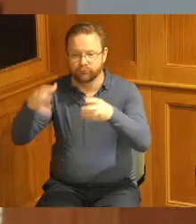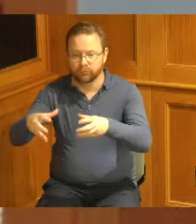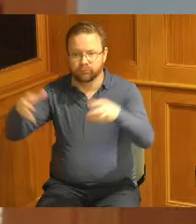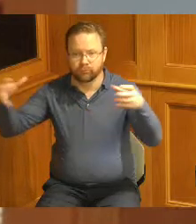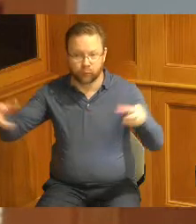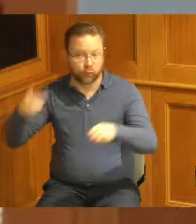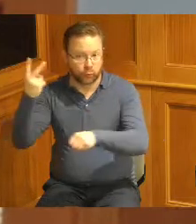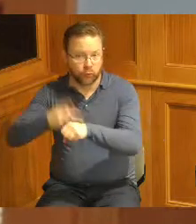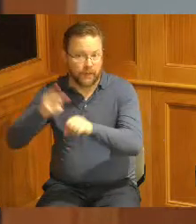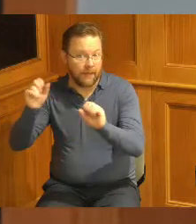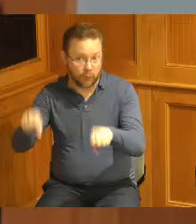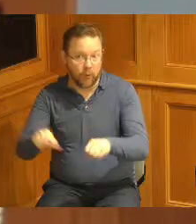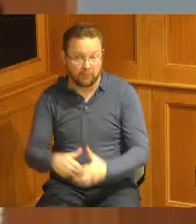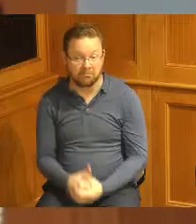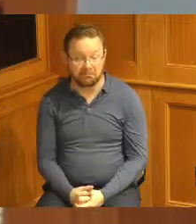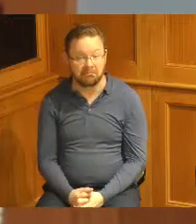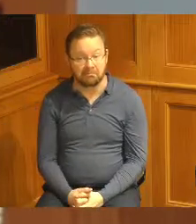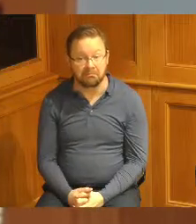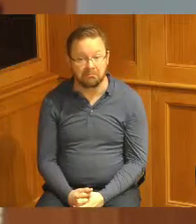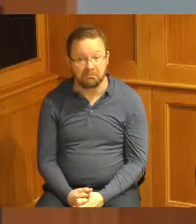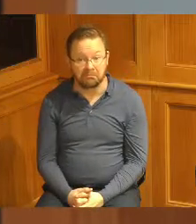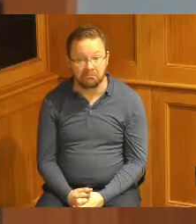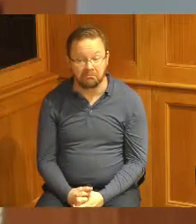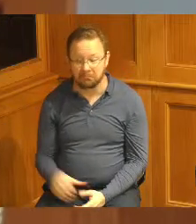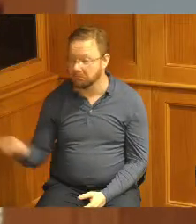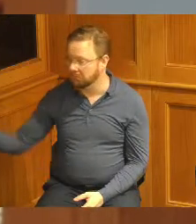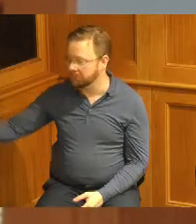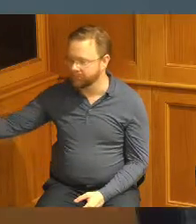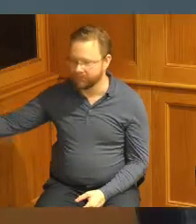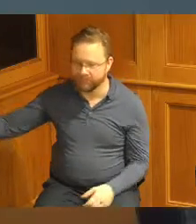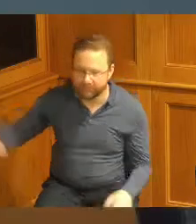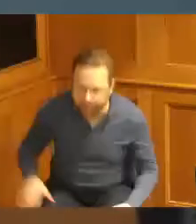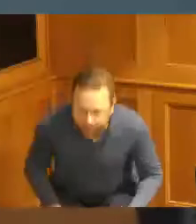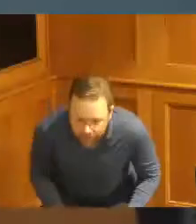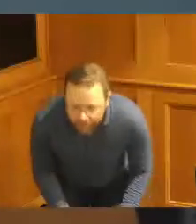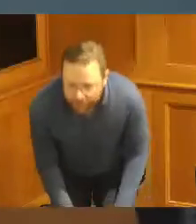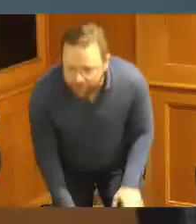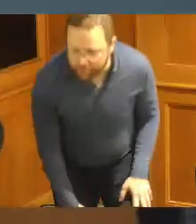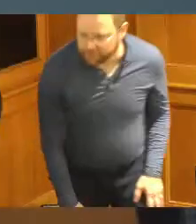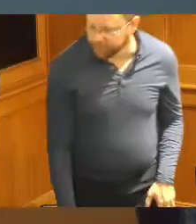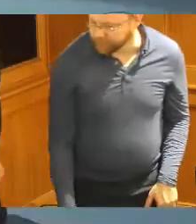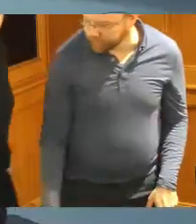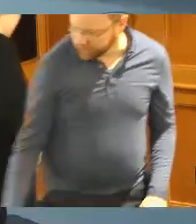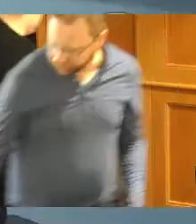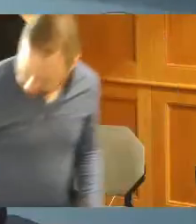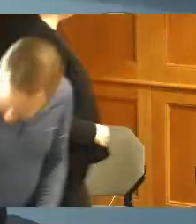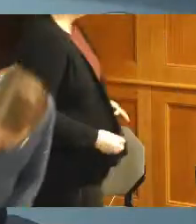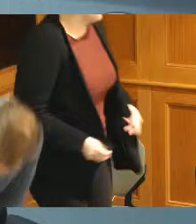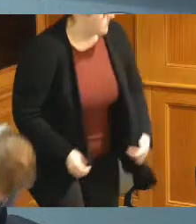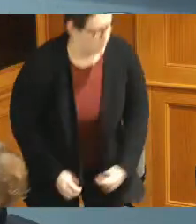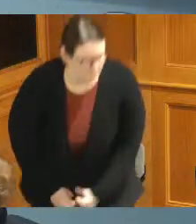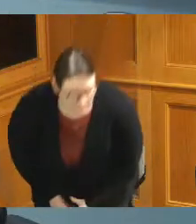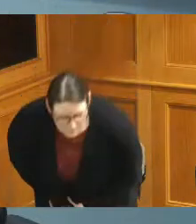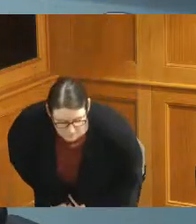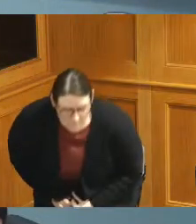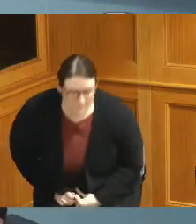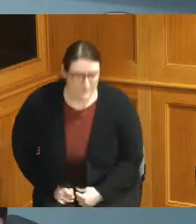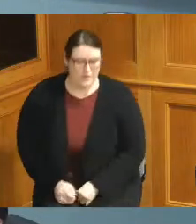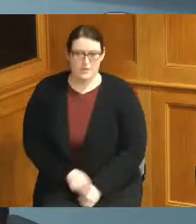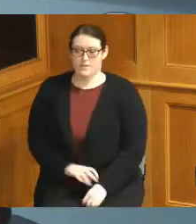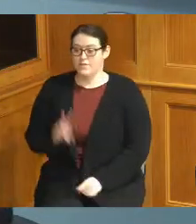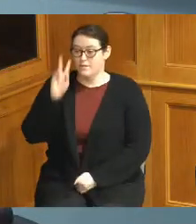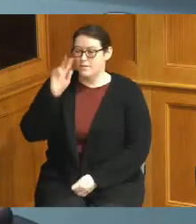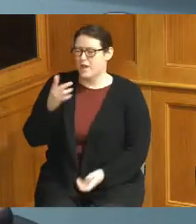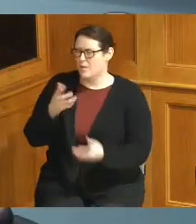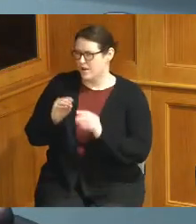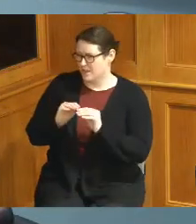this, so it could be even more. Okay. So. Okay, thank you. That's all I have. Yeah, and just to clarify on that point, Commissioner, so